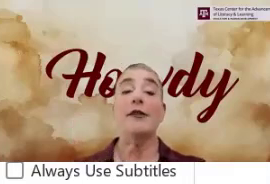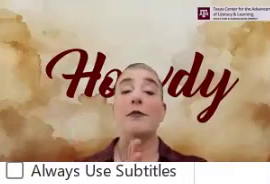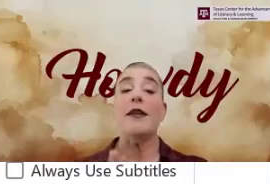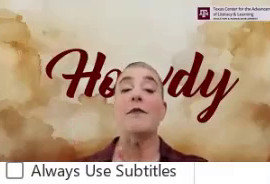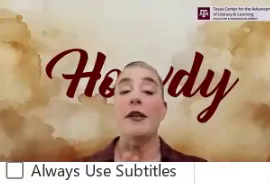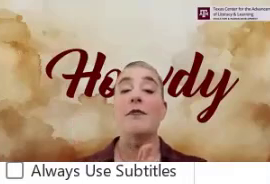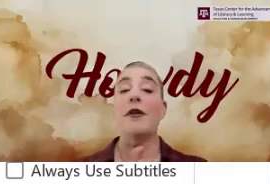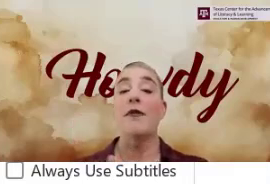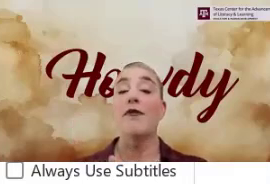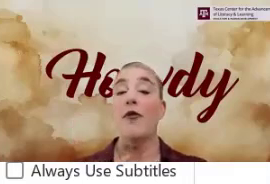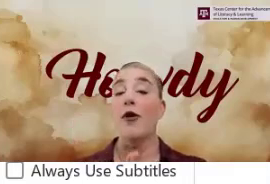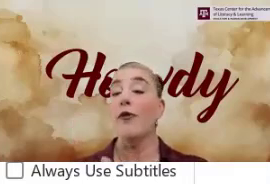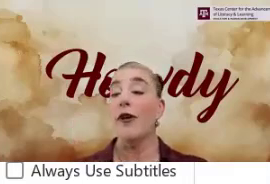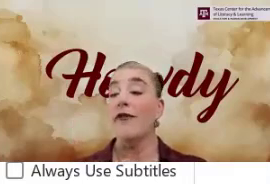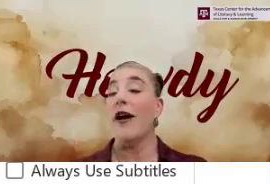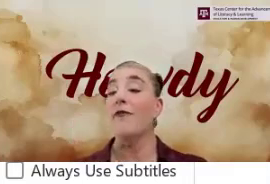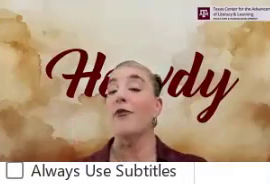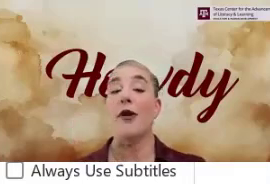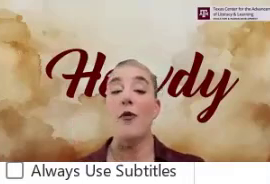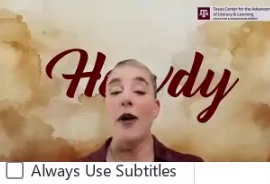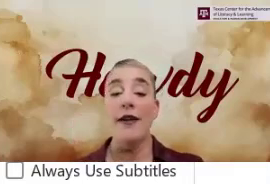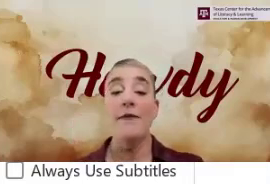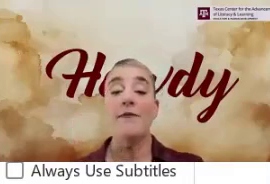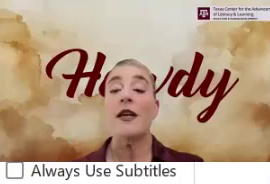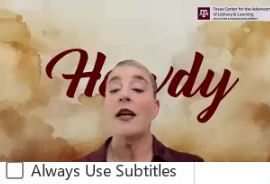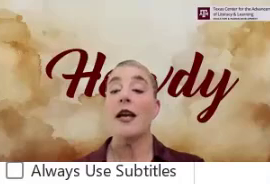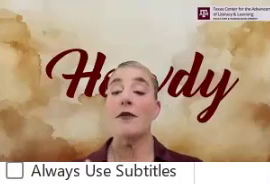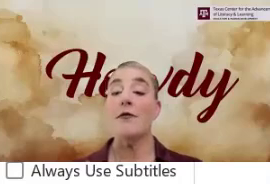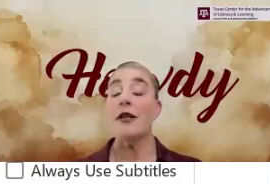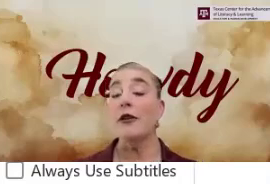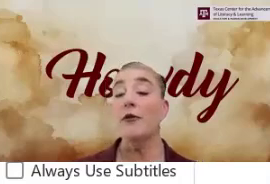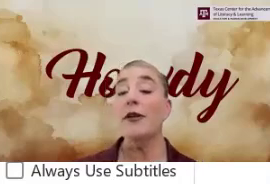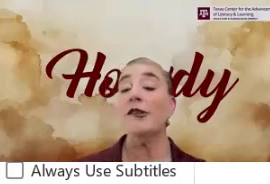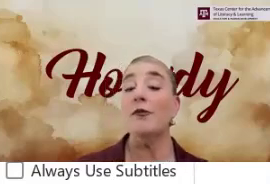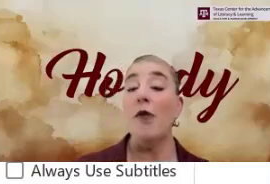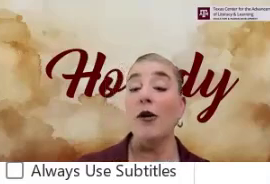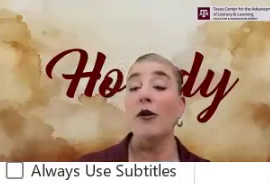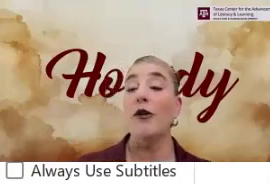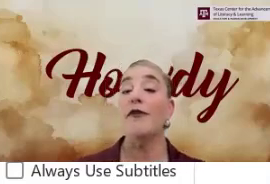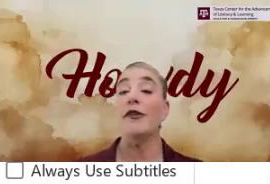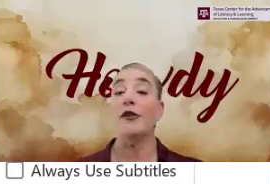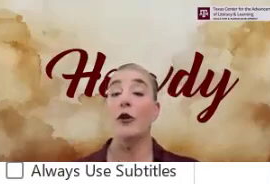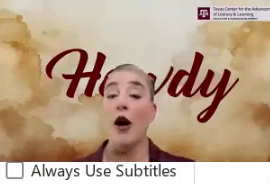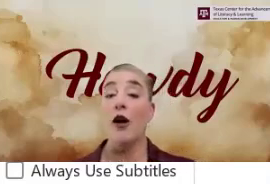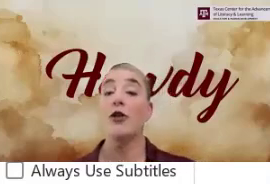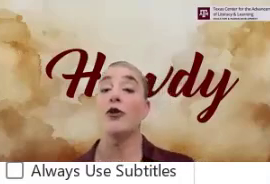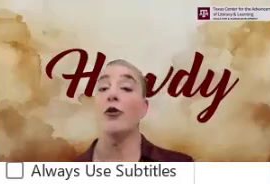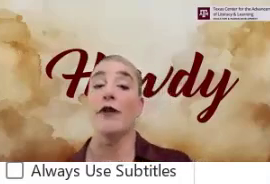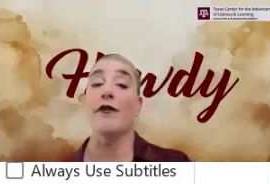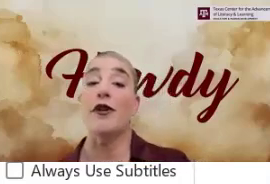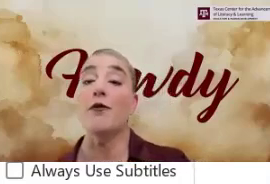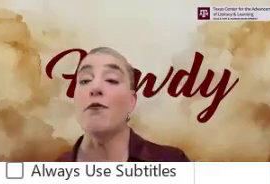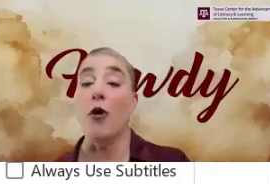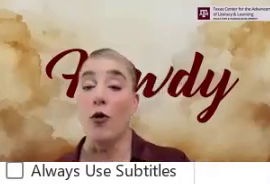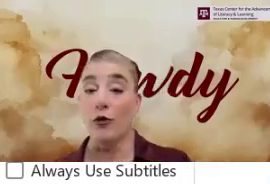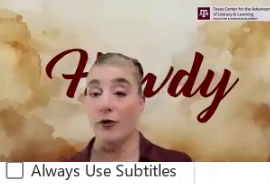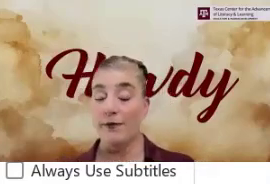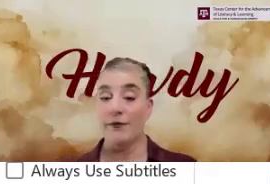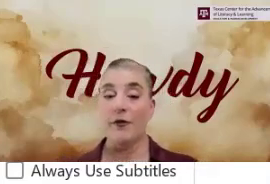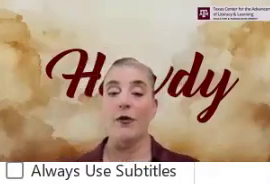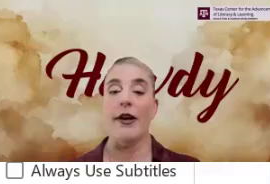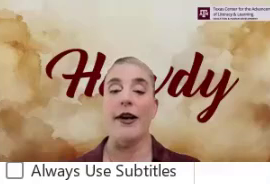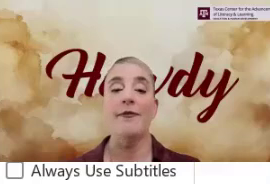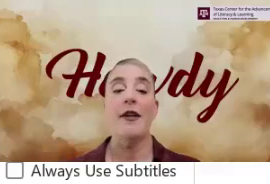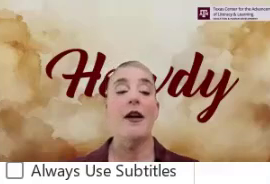It must meet a minimum of 4.5.1. It can be a little bit smaller if it's large or if you